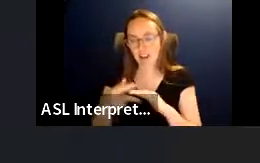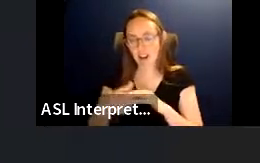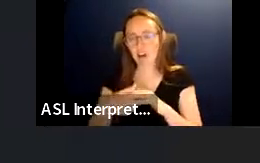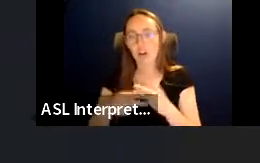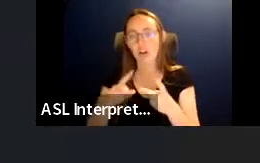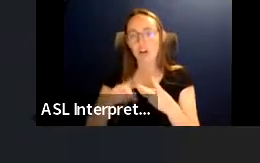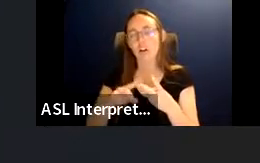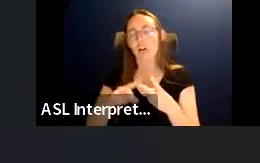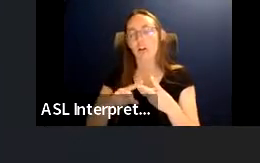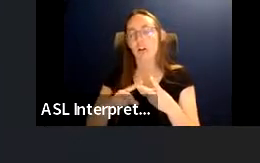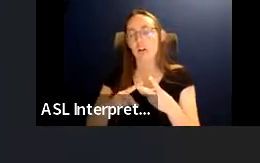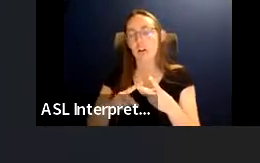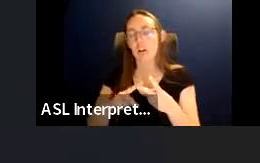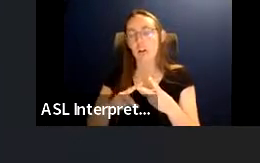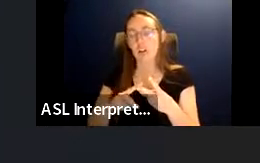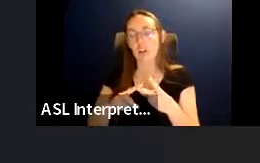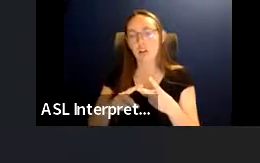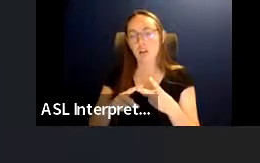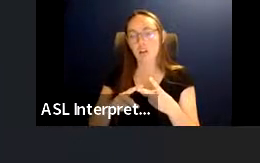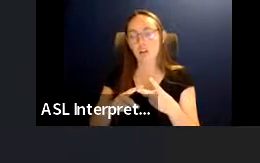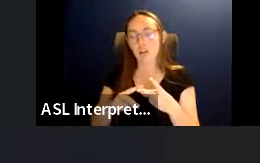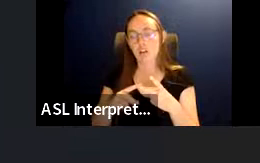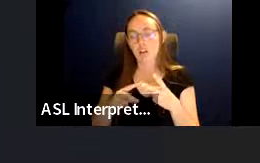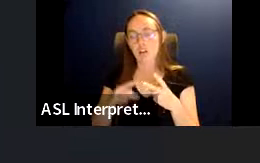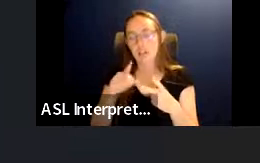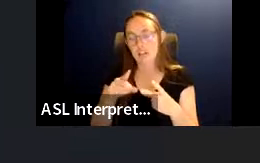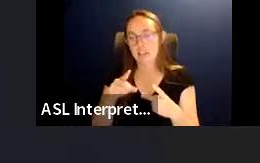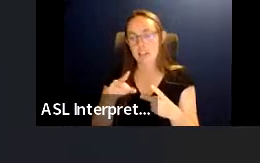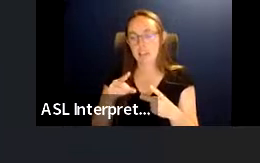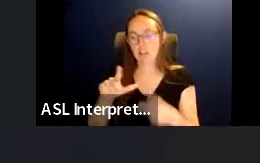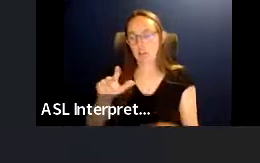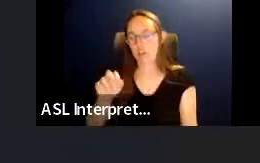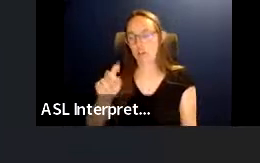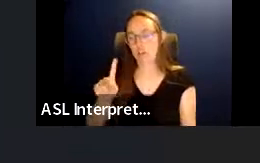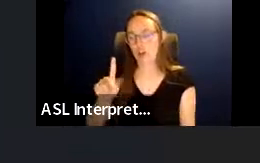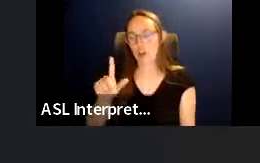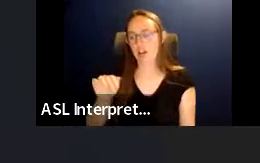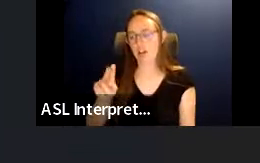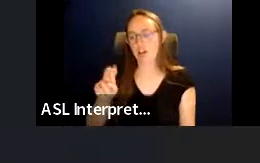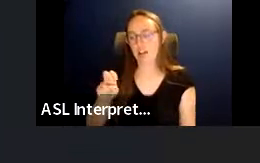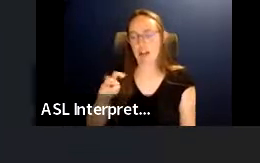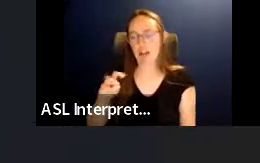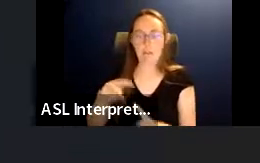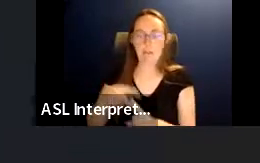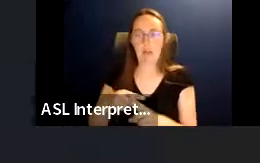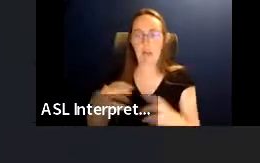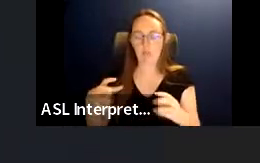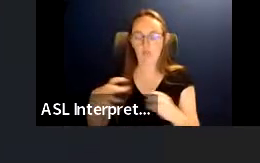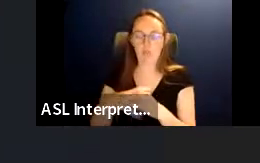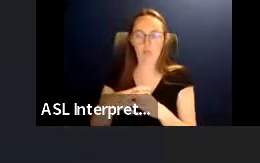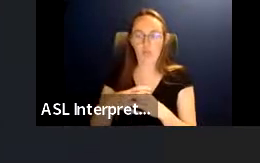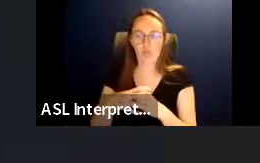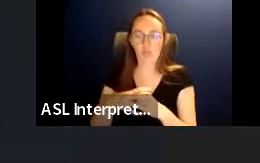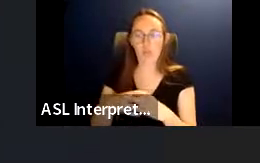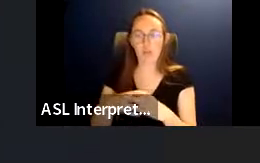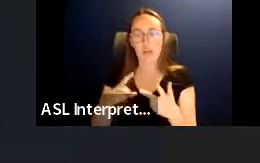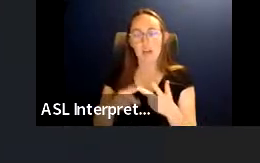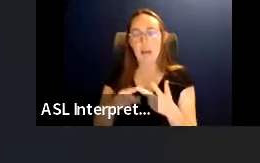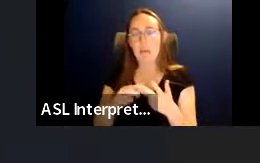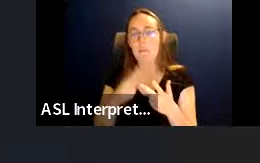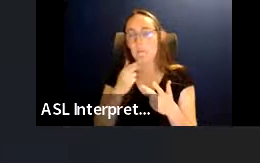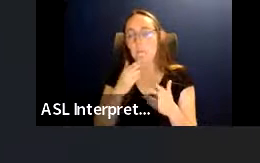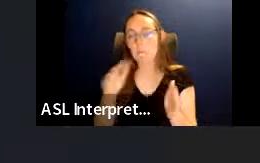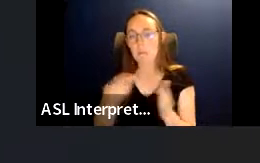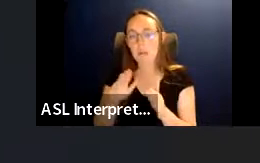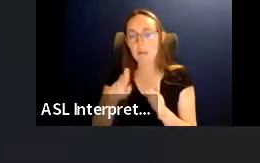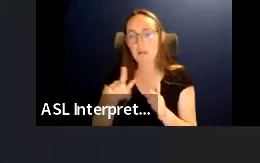ratcheting, not a ratcheting PB, this is a lock line pliers. I travel with a mini blowtorch,